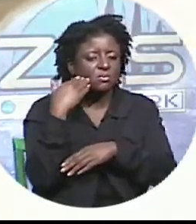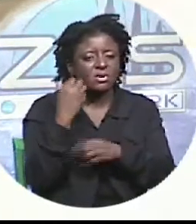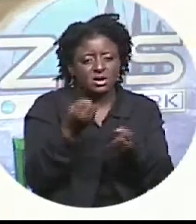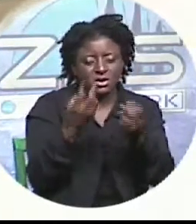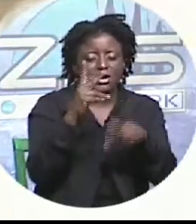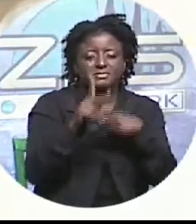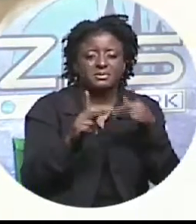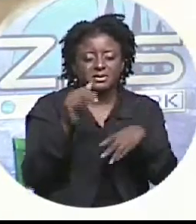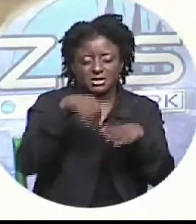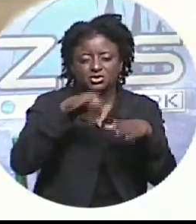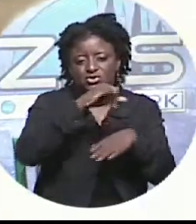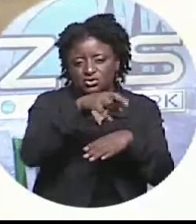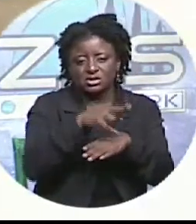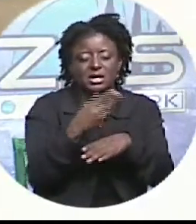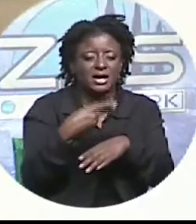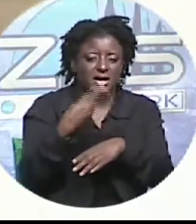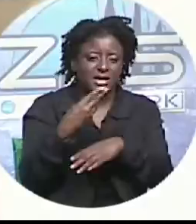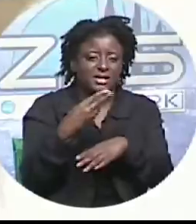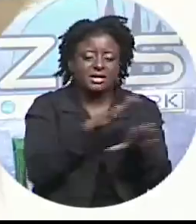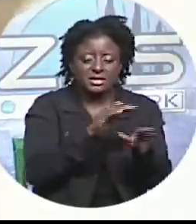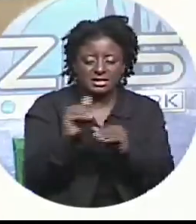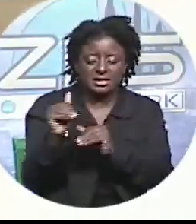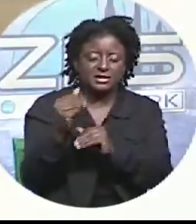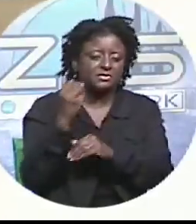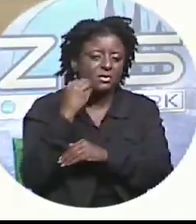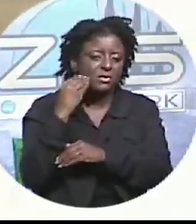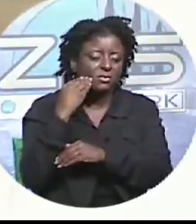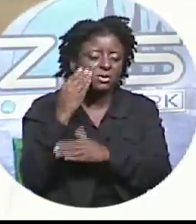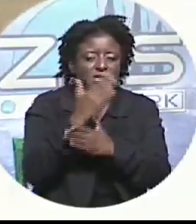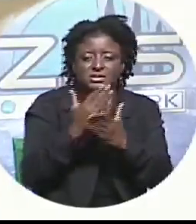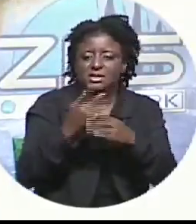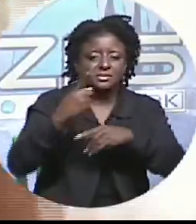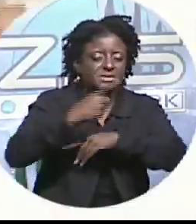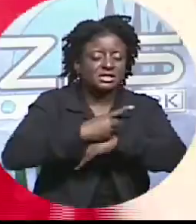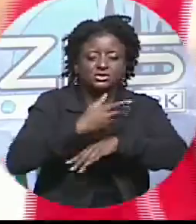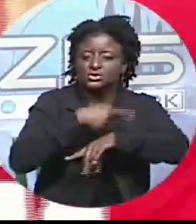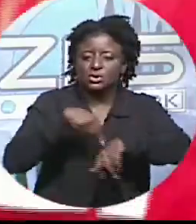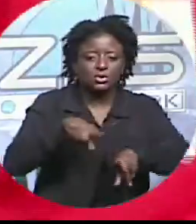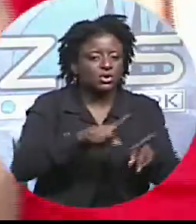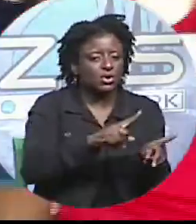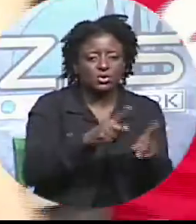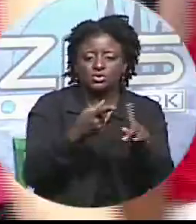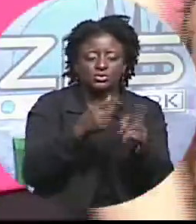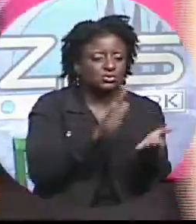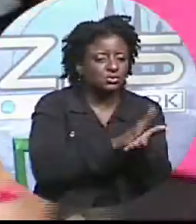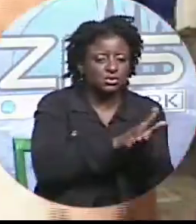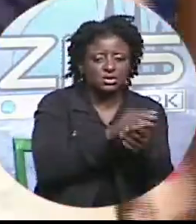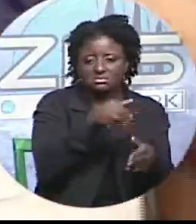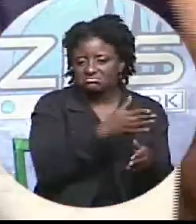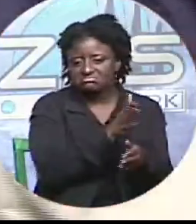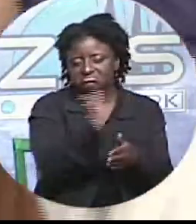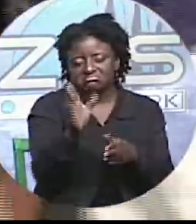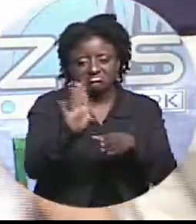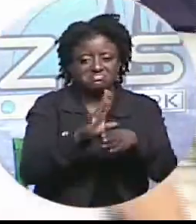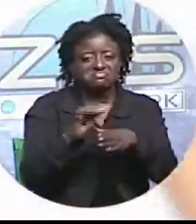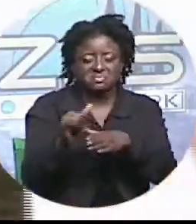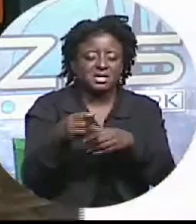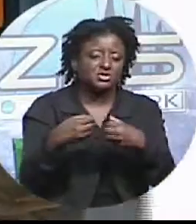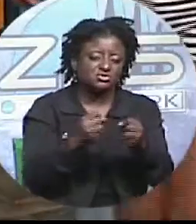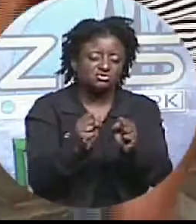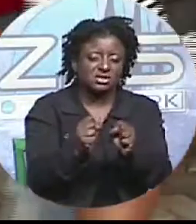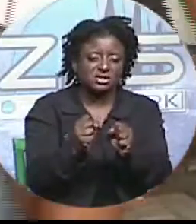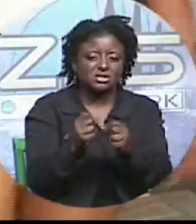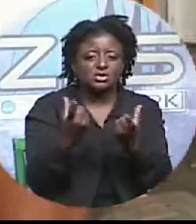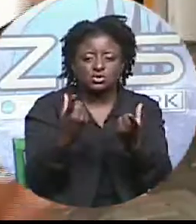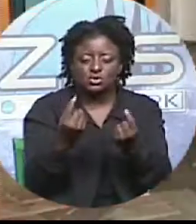school, when they leave home, some days they don't reach the school. They're walking down Bay Street or getting involved in some